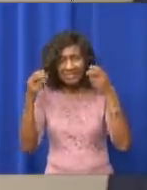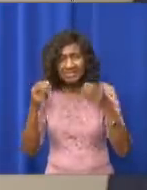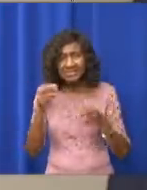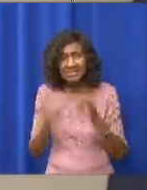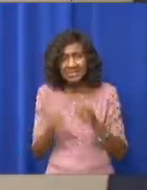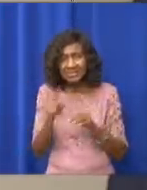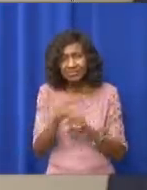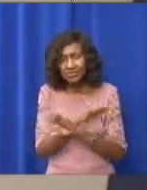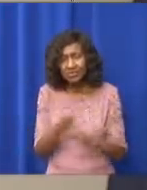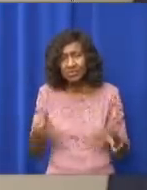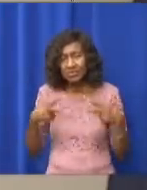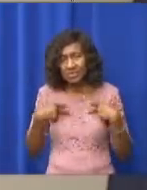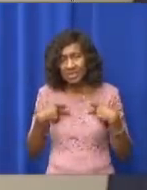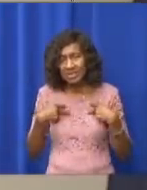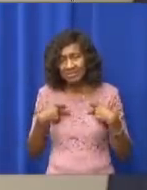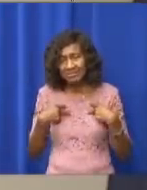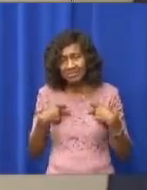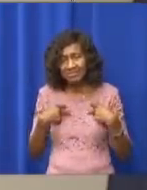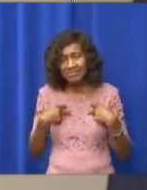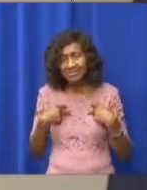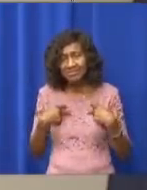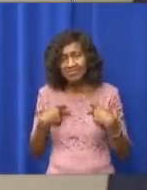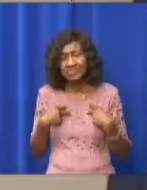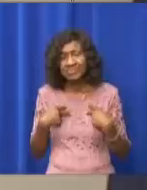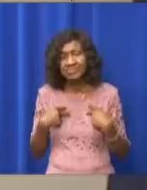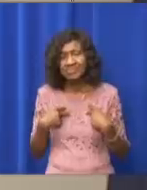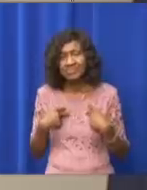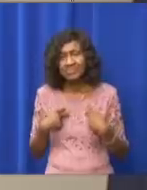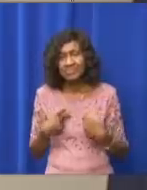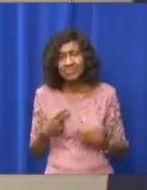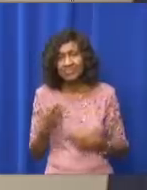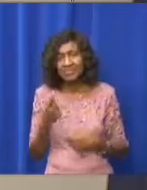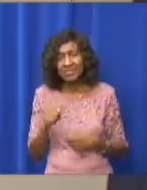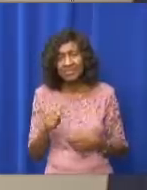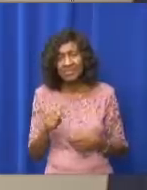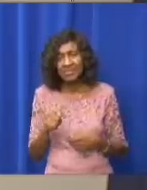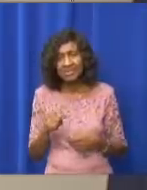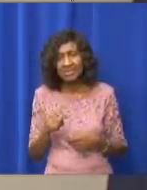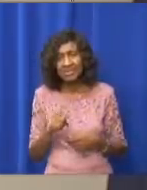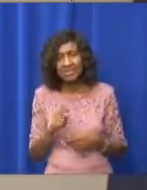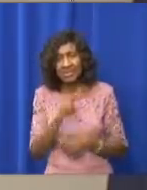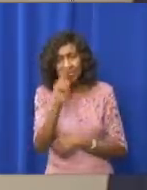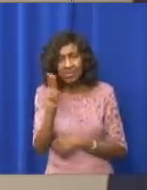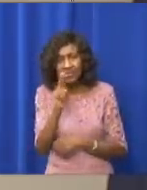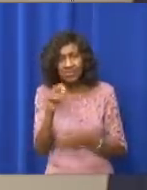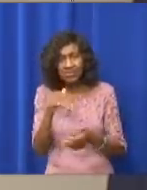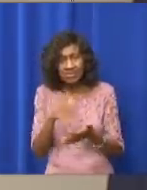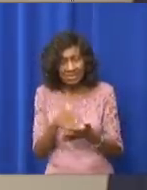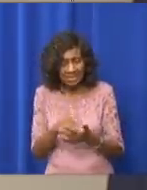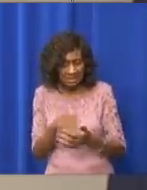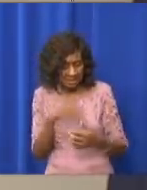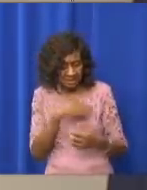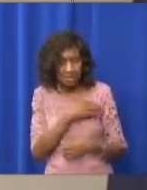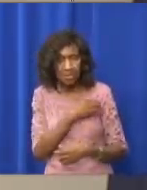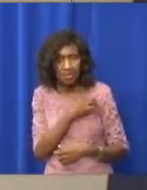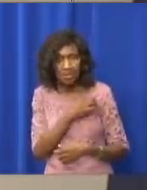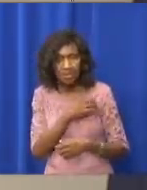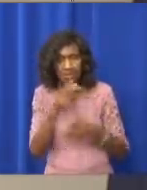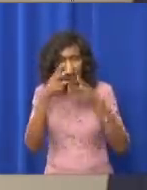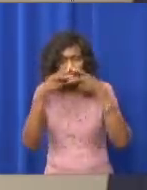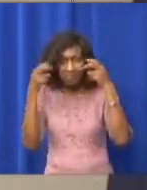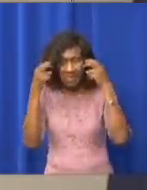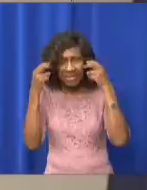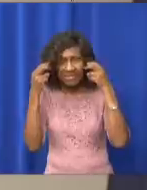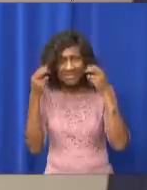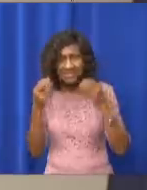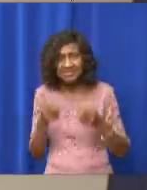one. This can be done immediately. And the reusable cloth masks, they are provided at all the